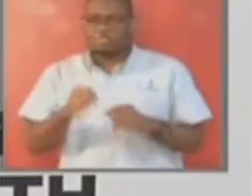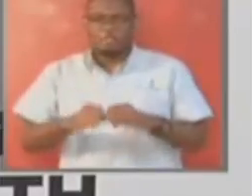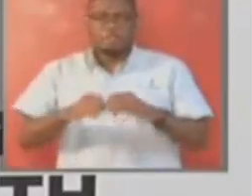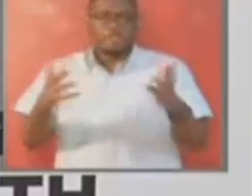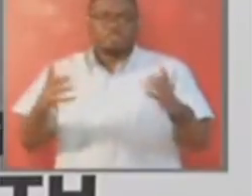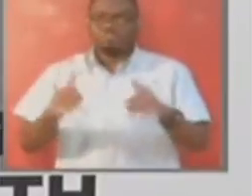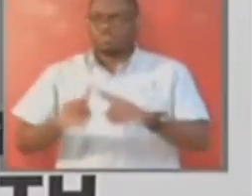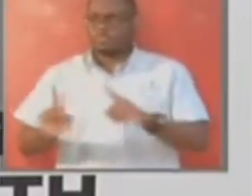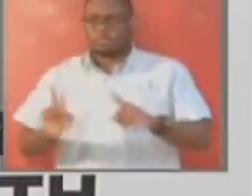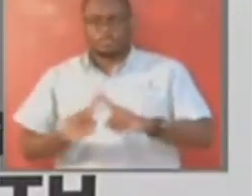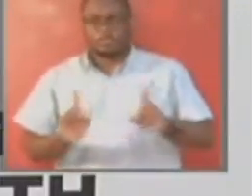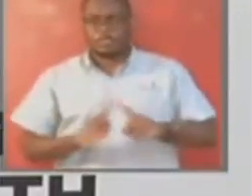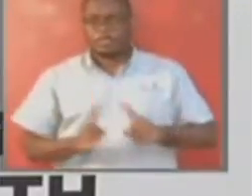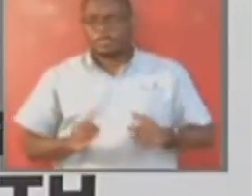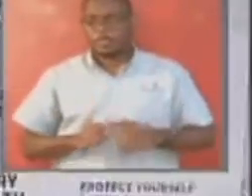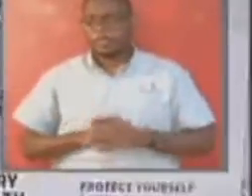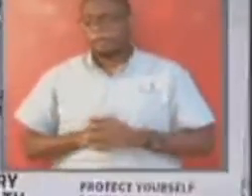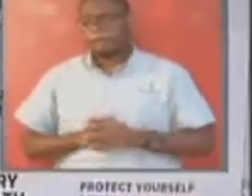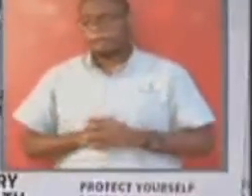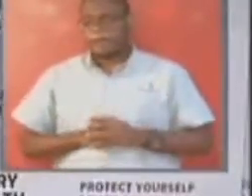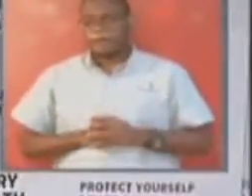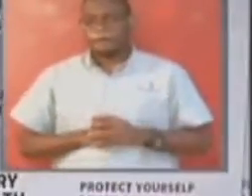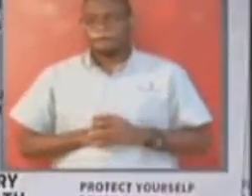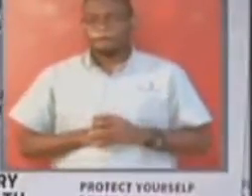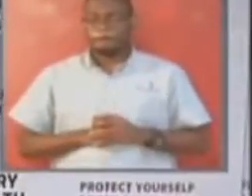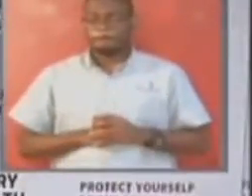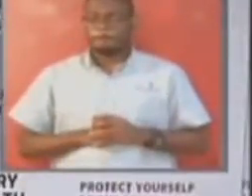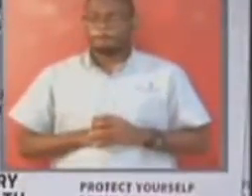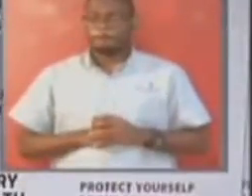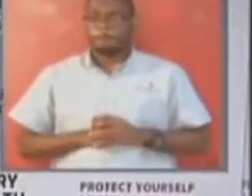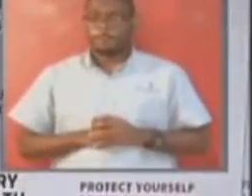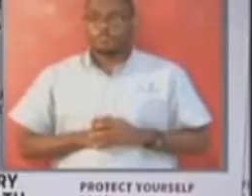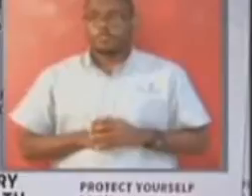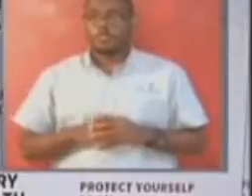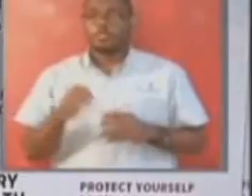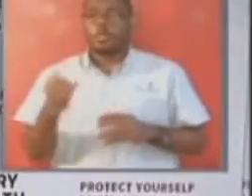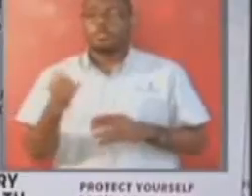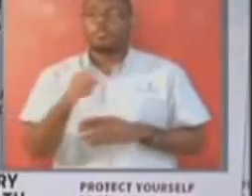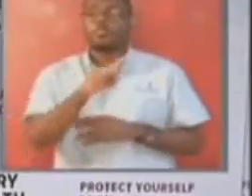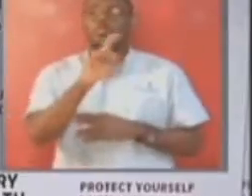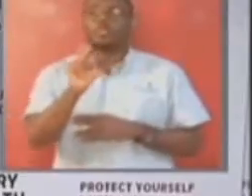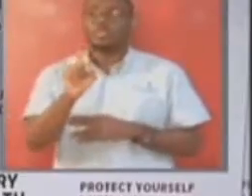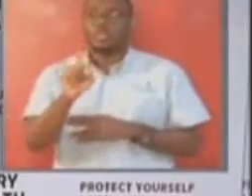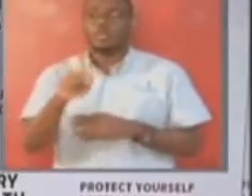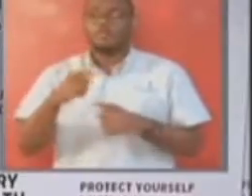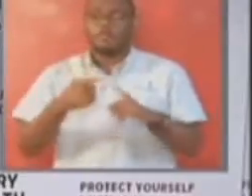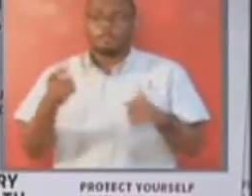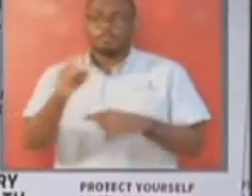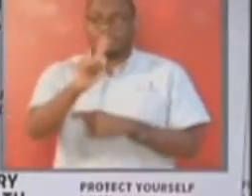mutations to the most part. Candice? Thank you. And TTT, we're ready for you now, please.